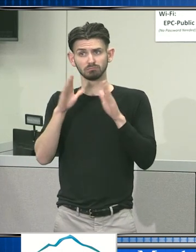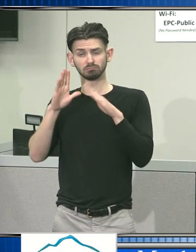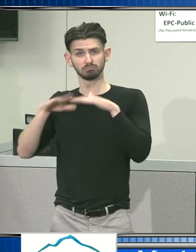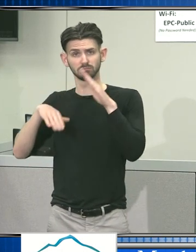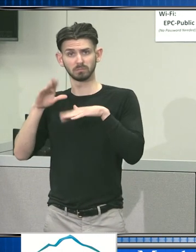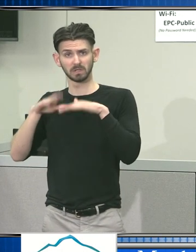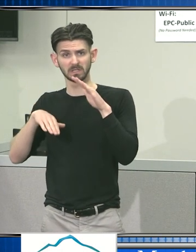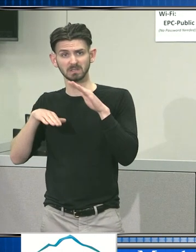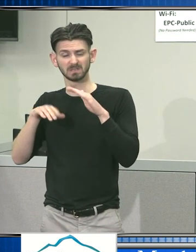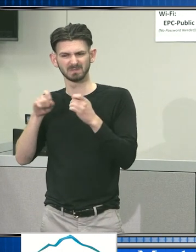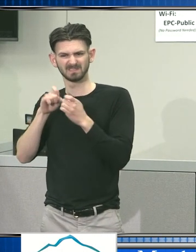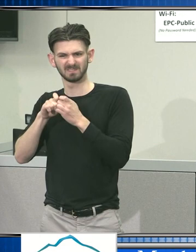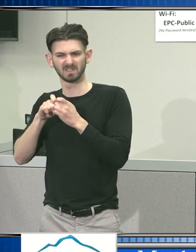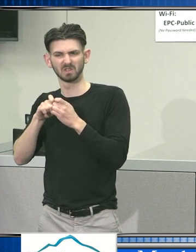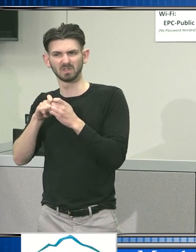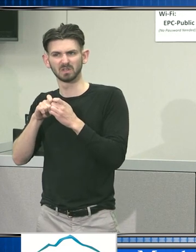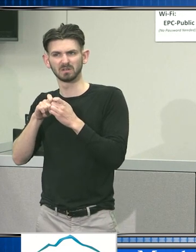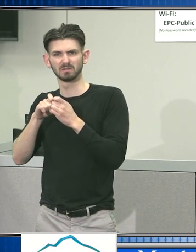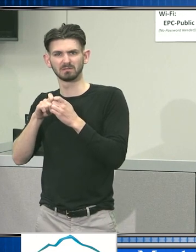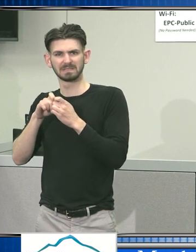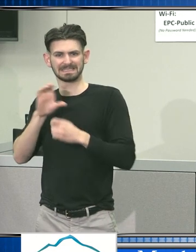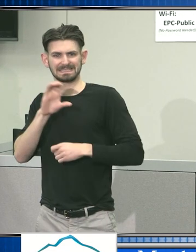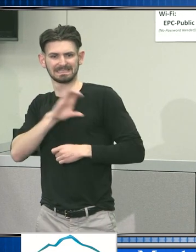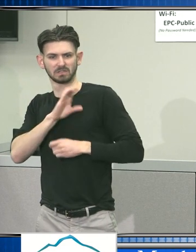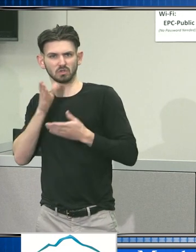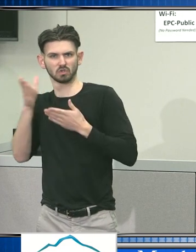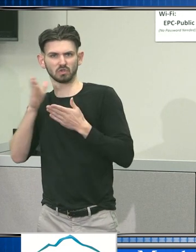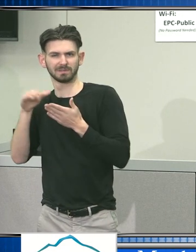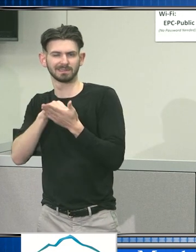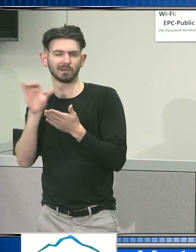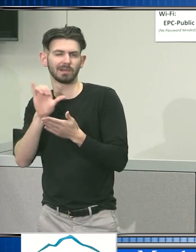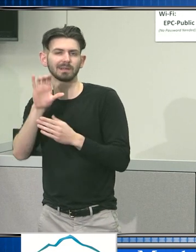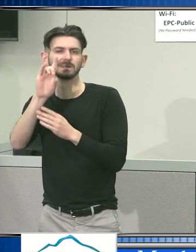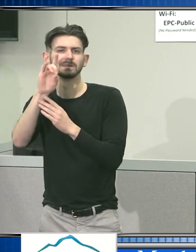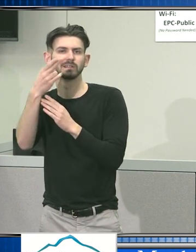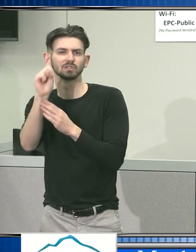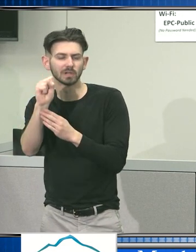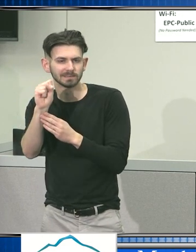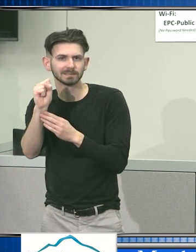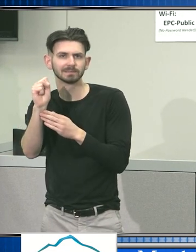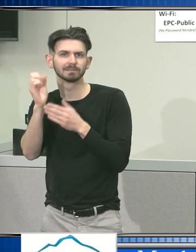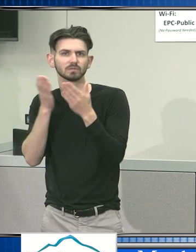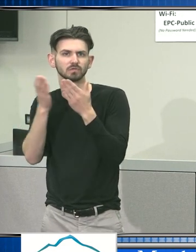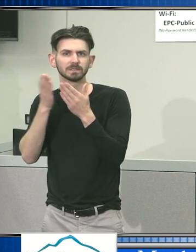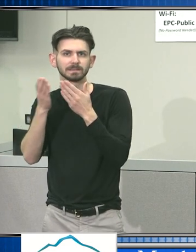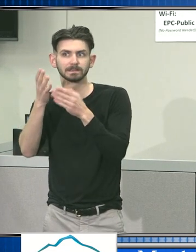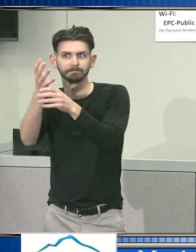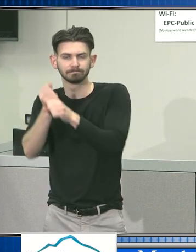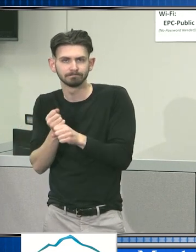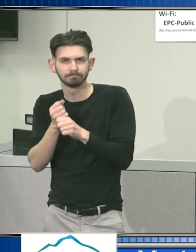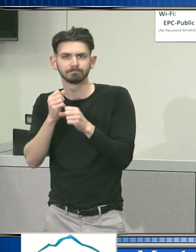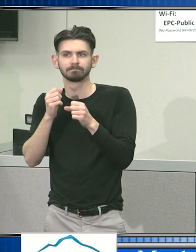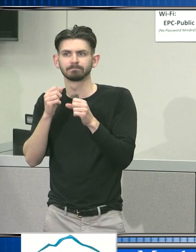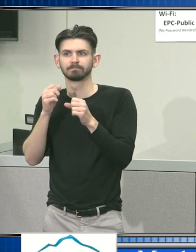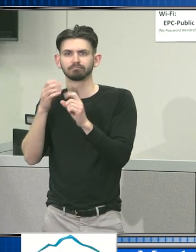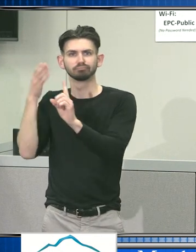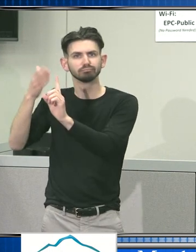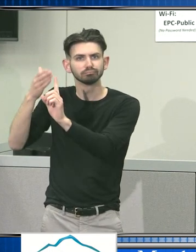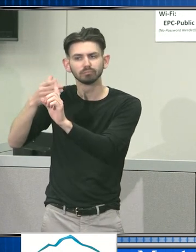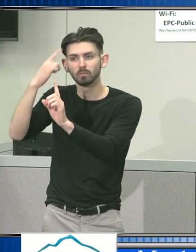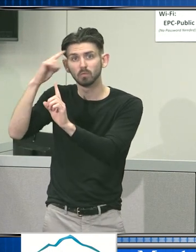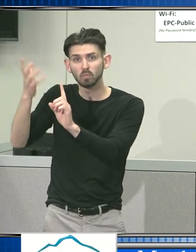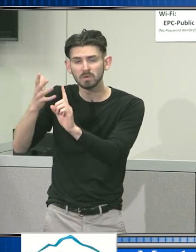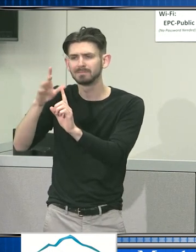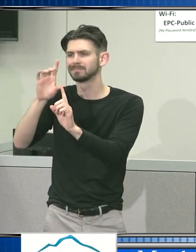Citizen Services Center, that's where most people go to get their DHS services met. They also go there for DMV